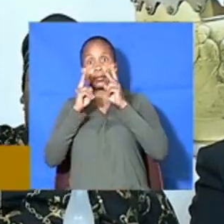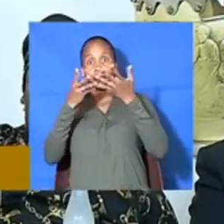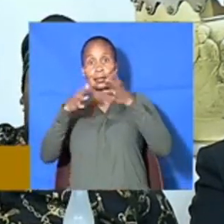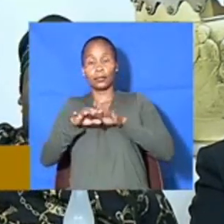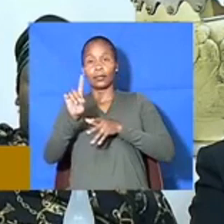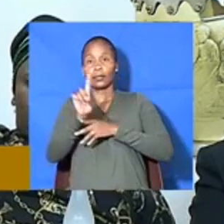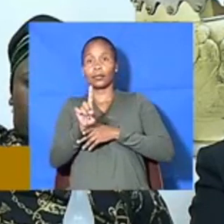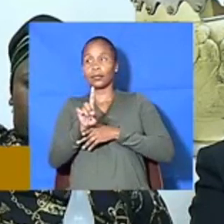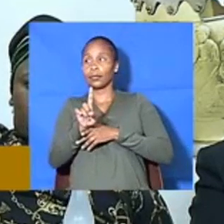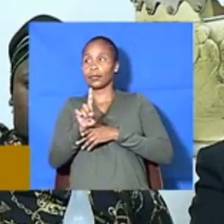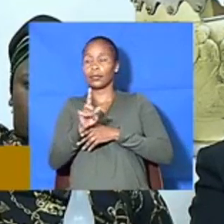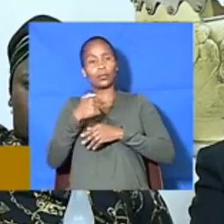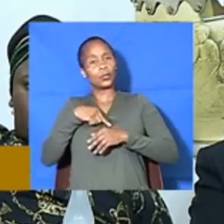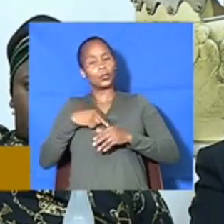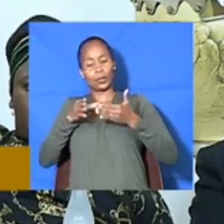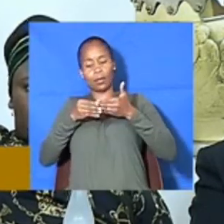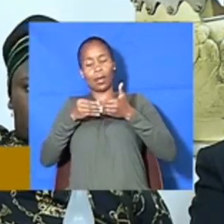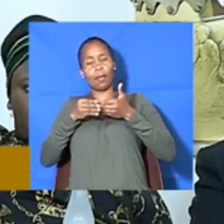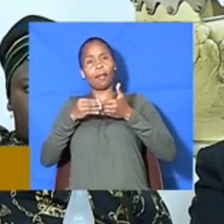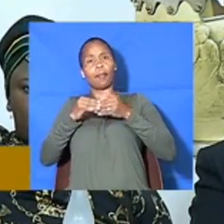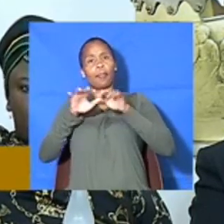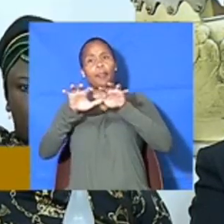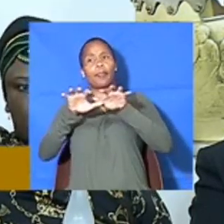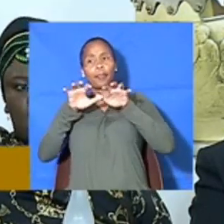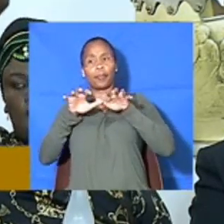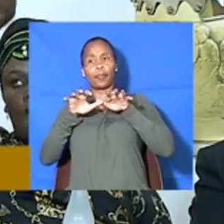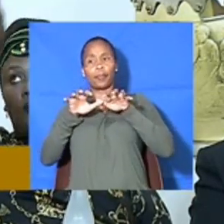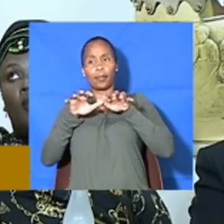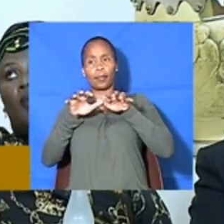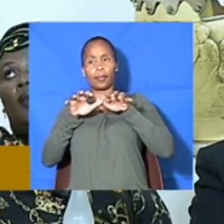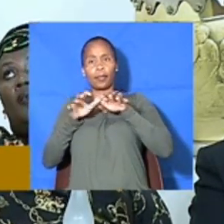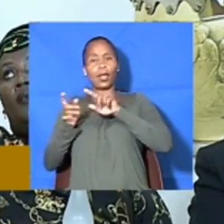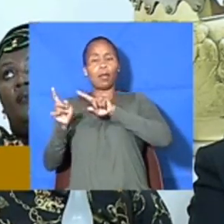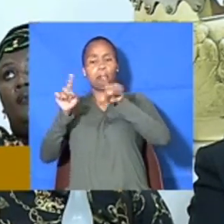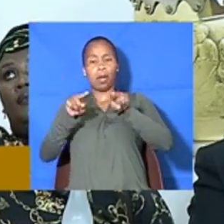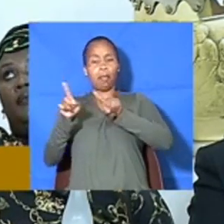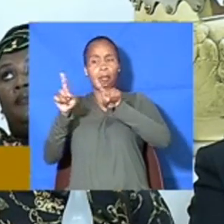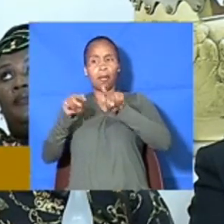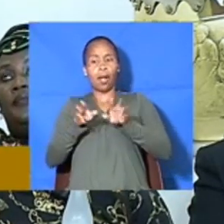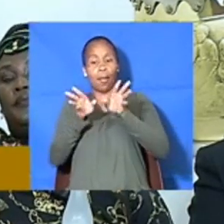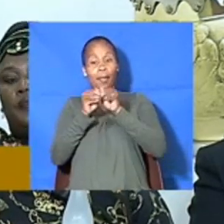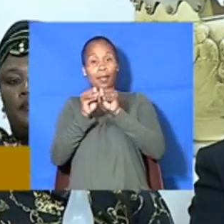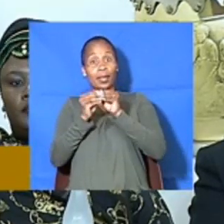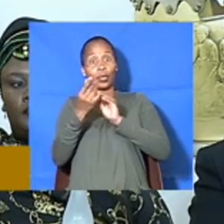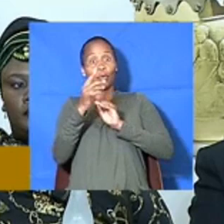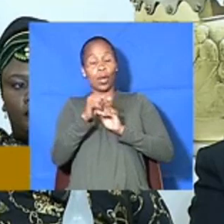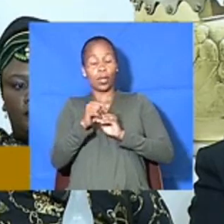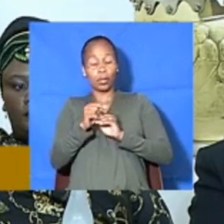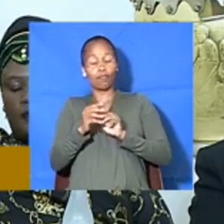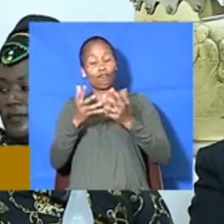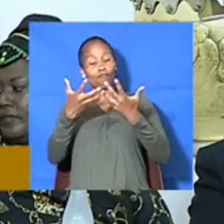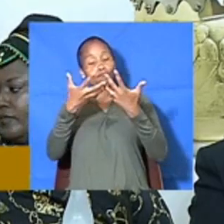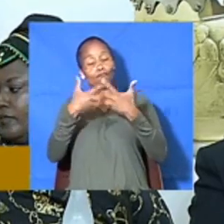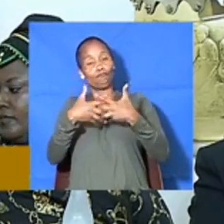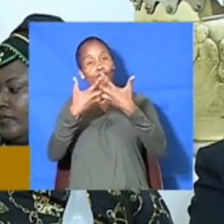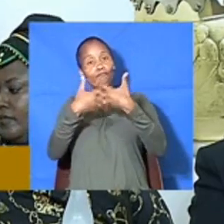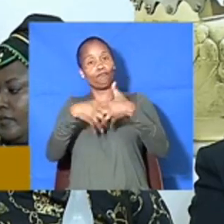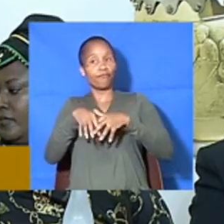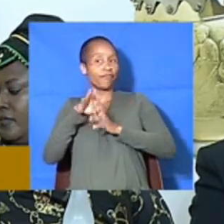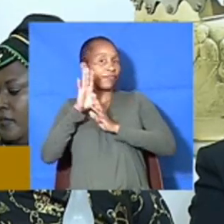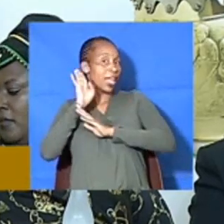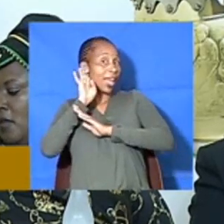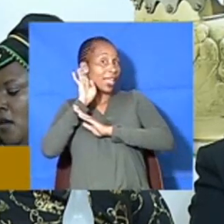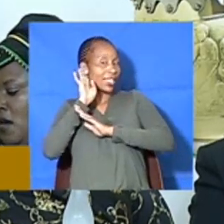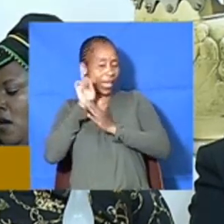get medication. From their local health centers, they can't get a